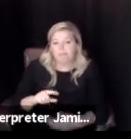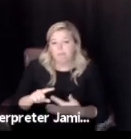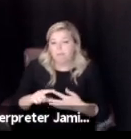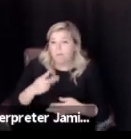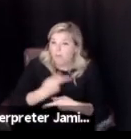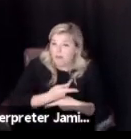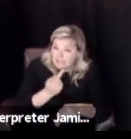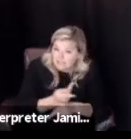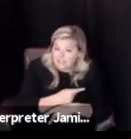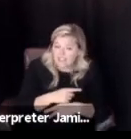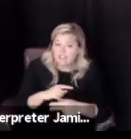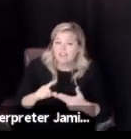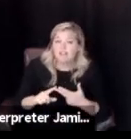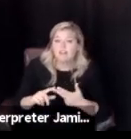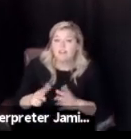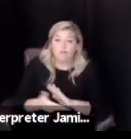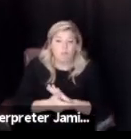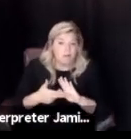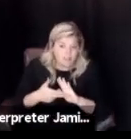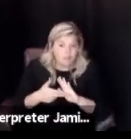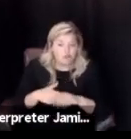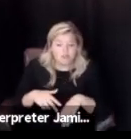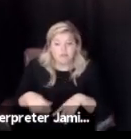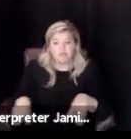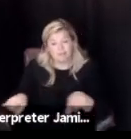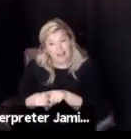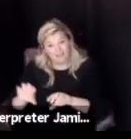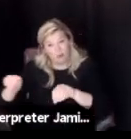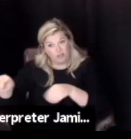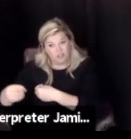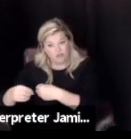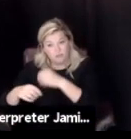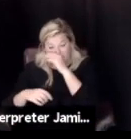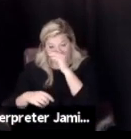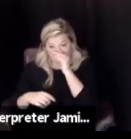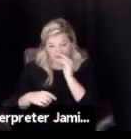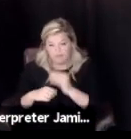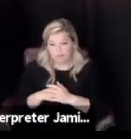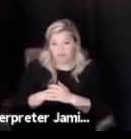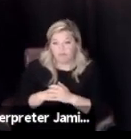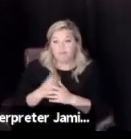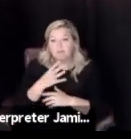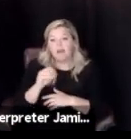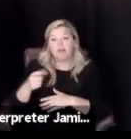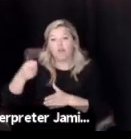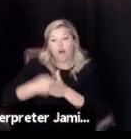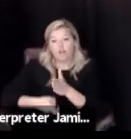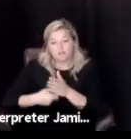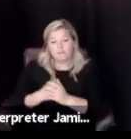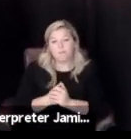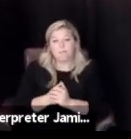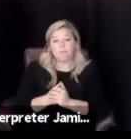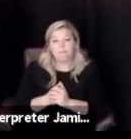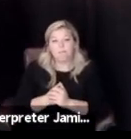productivity, their reputation as an organization, and the costs. So